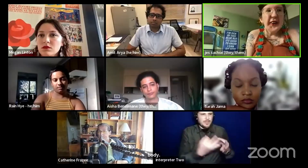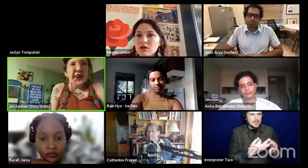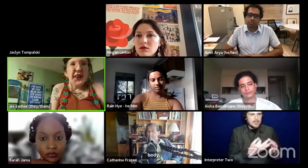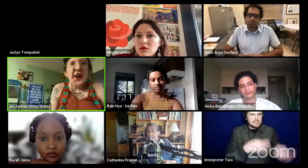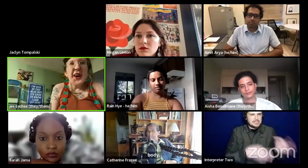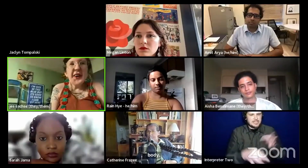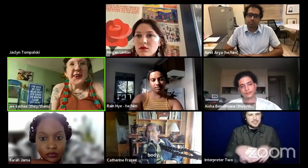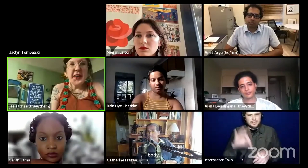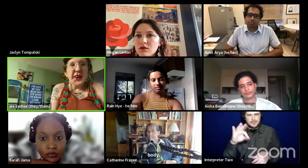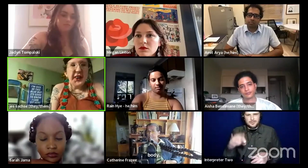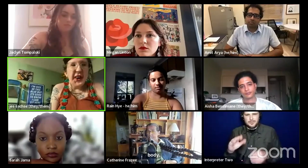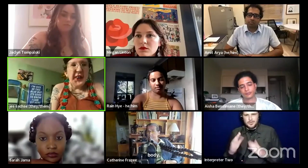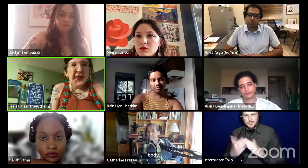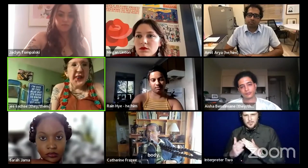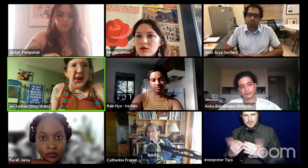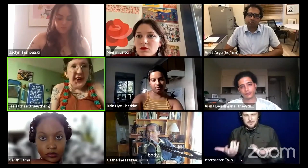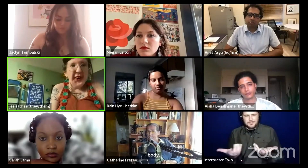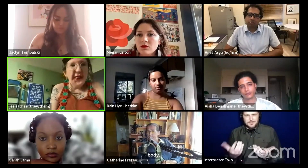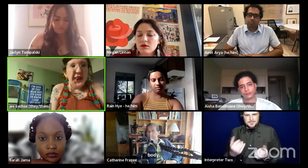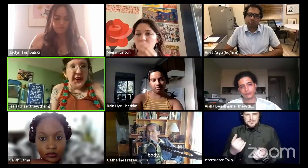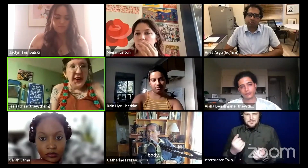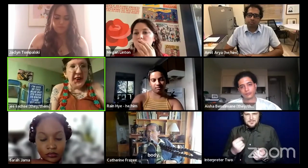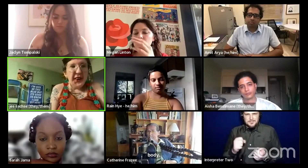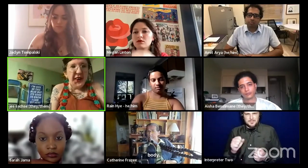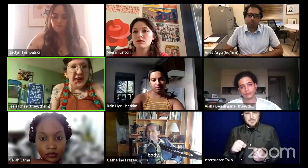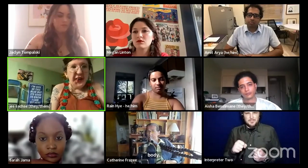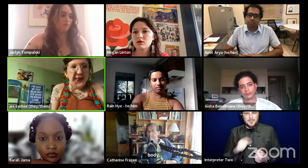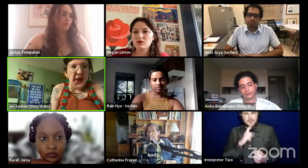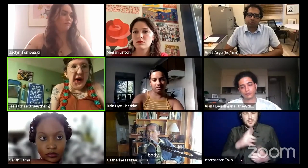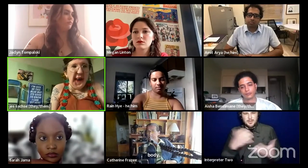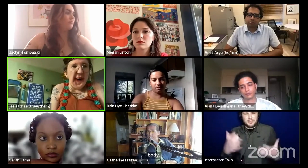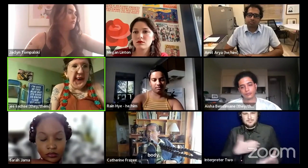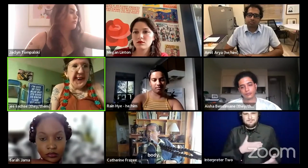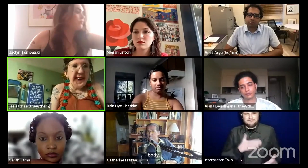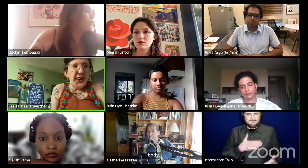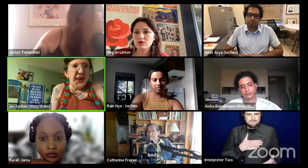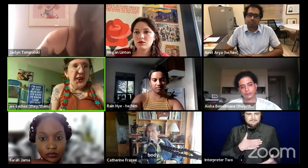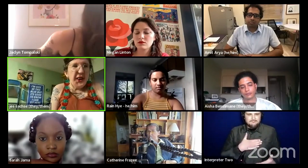And so, I feel a lot of gratitude and reverence, and also,